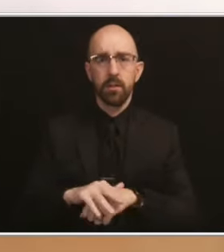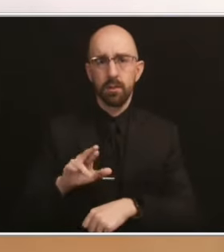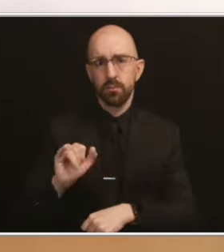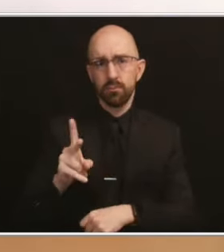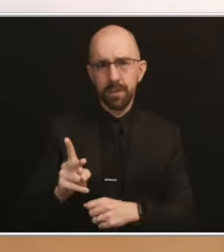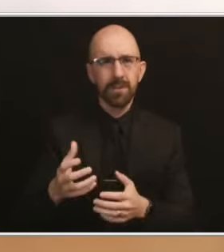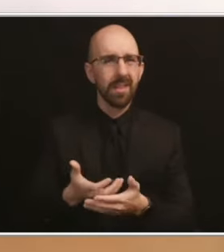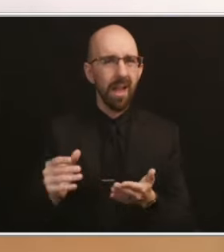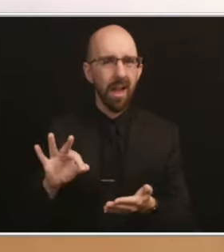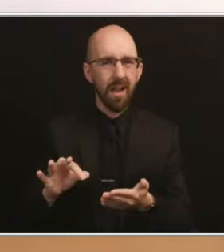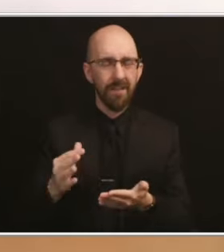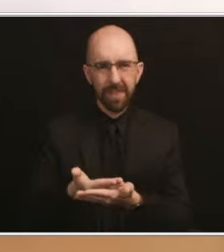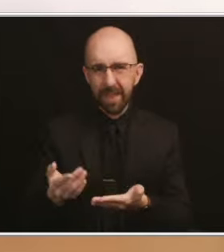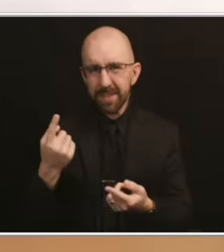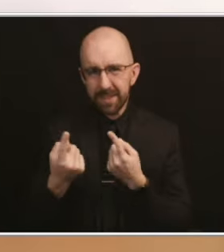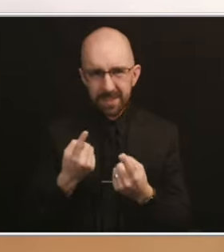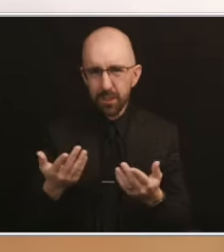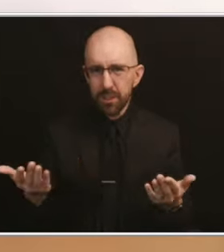lot of factors here that